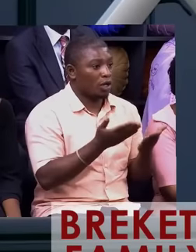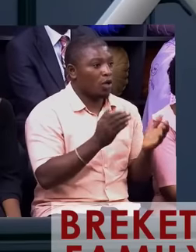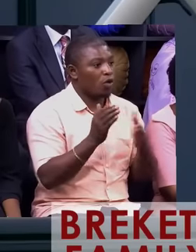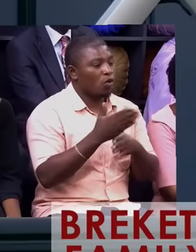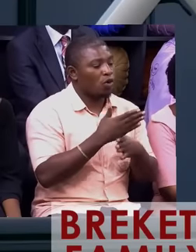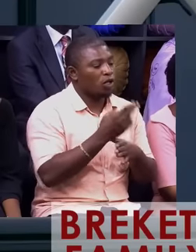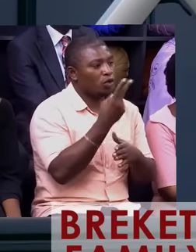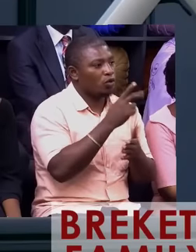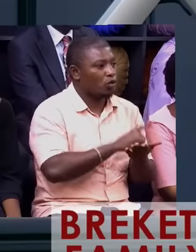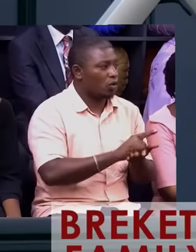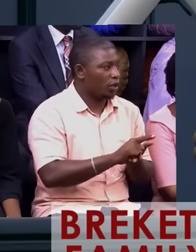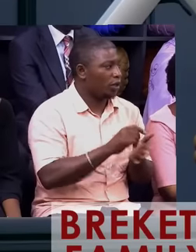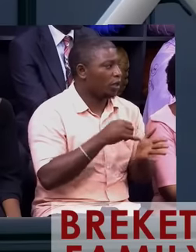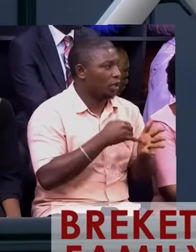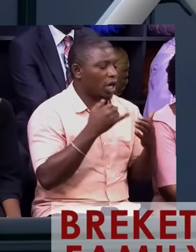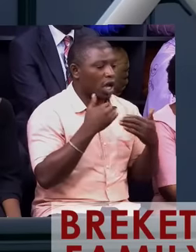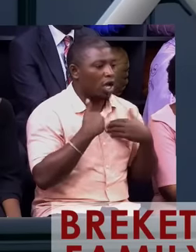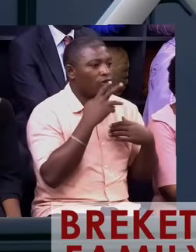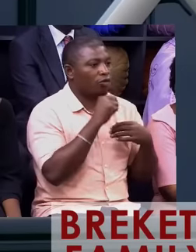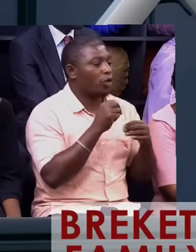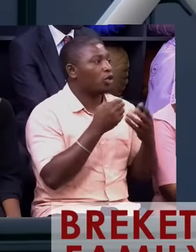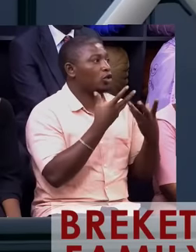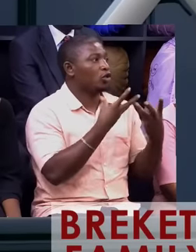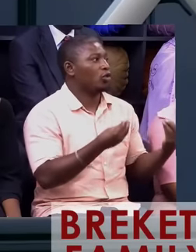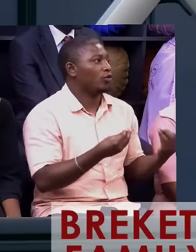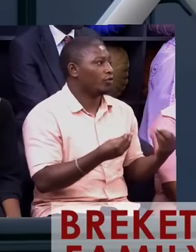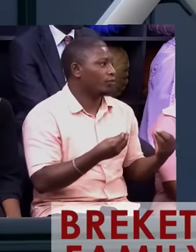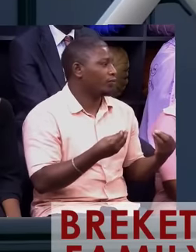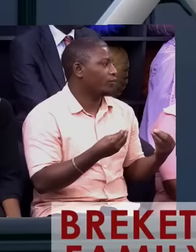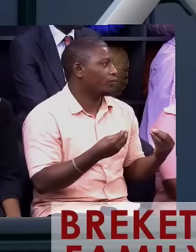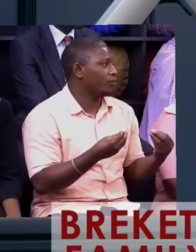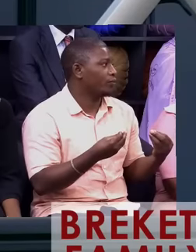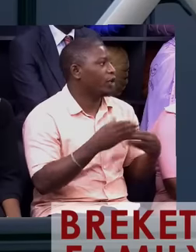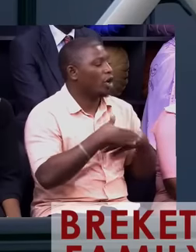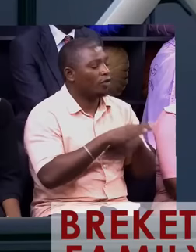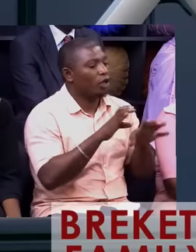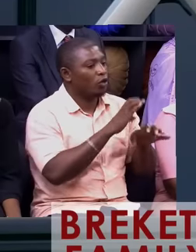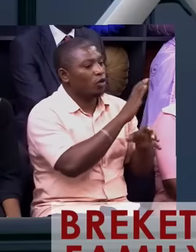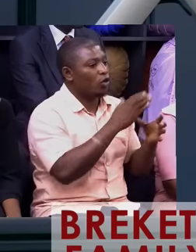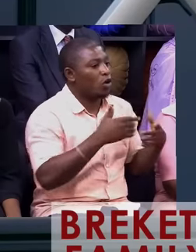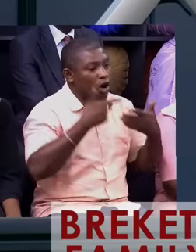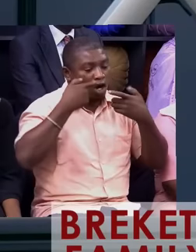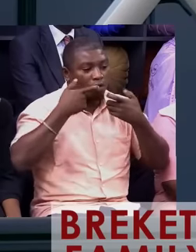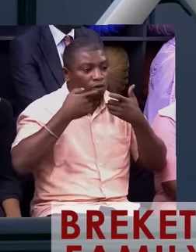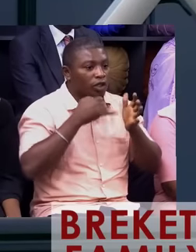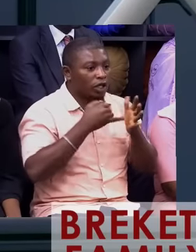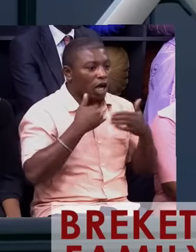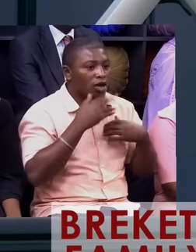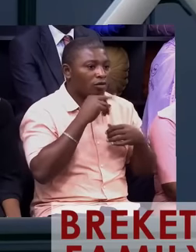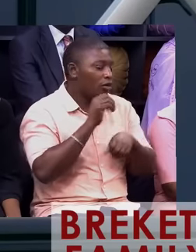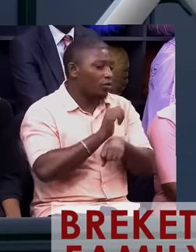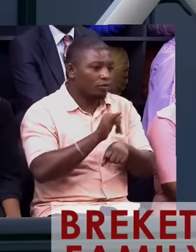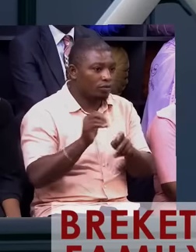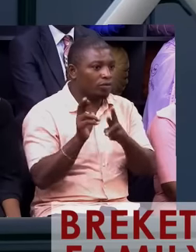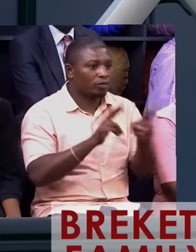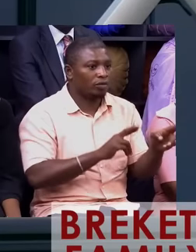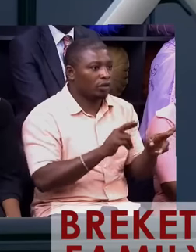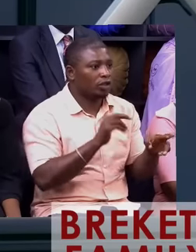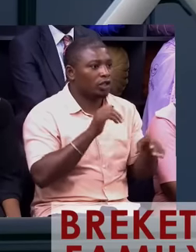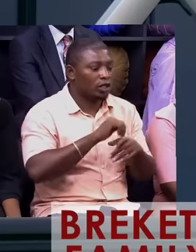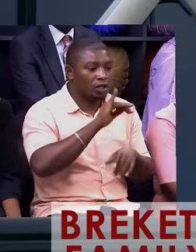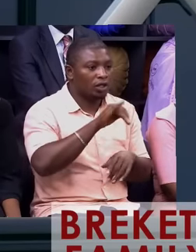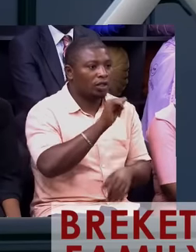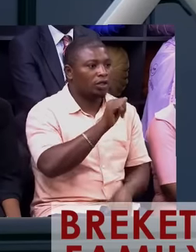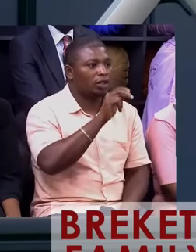sending it by post you don't have to go and collect after you do your cery it has been working already in Japan since last